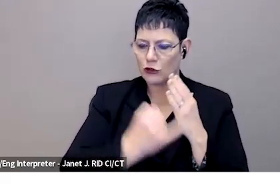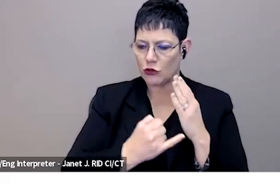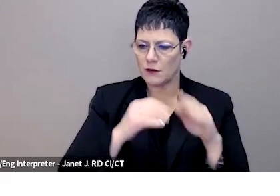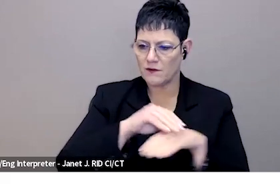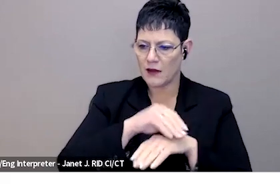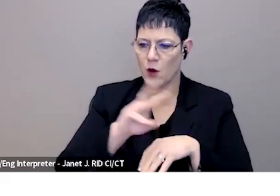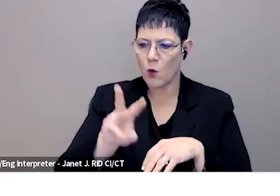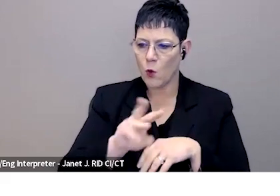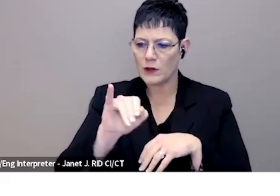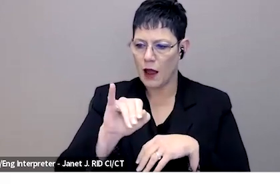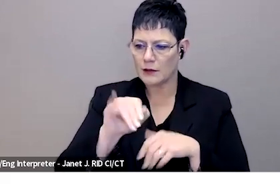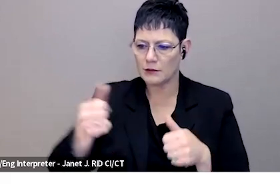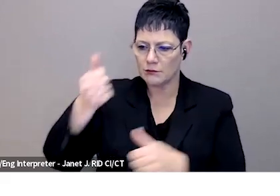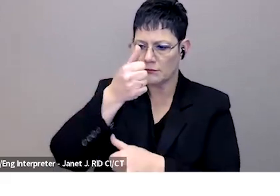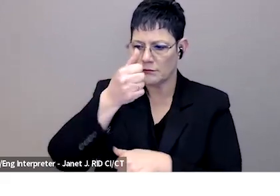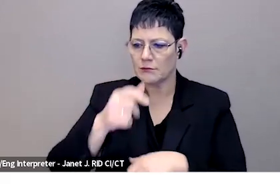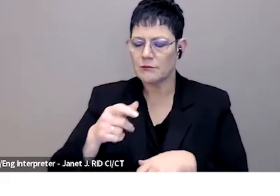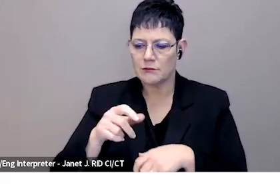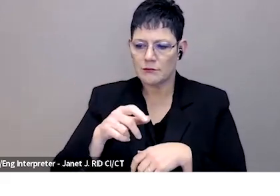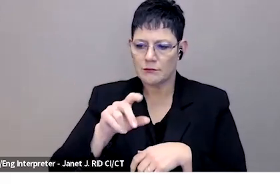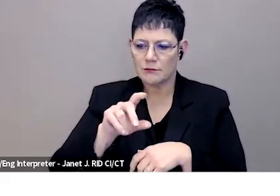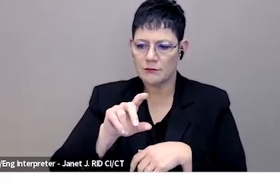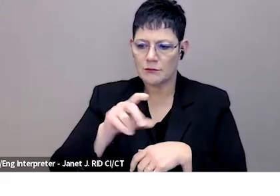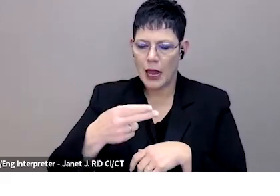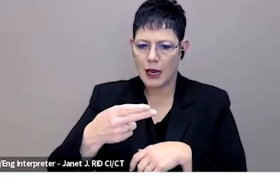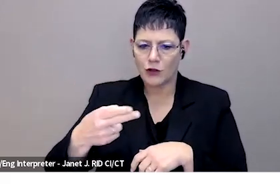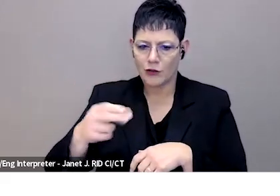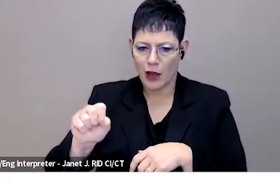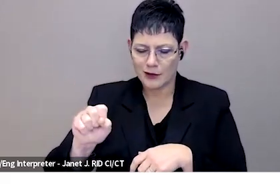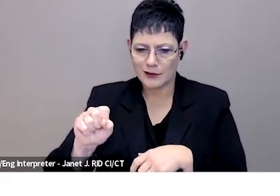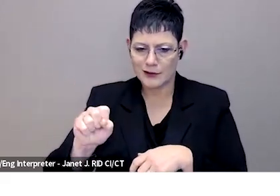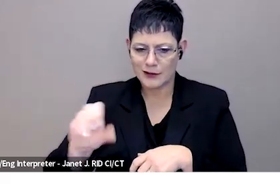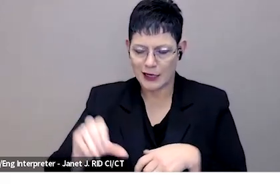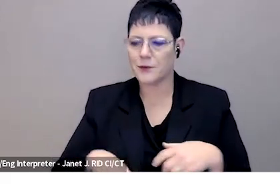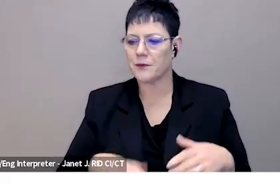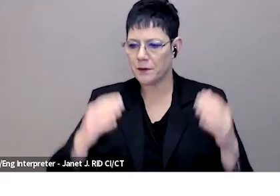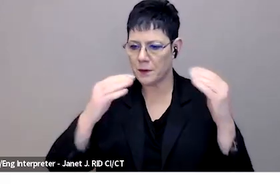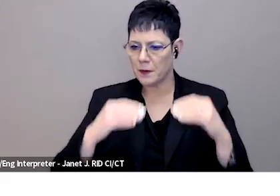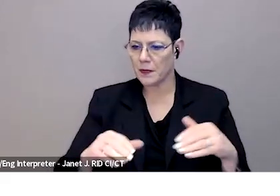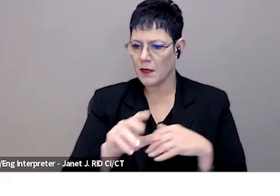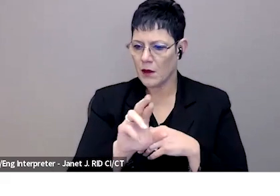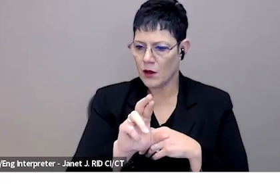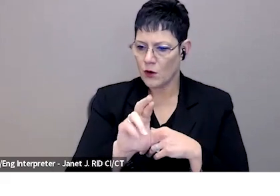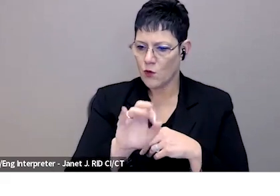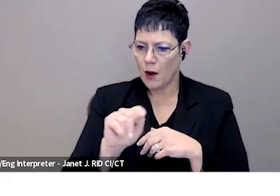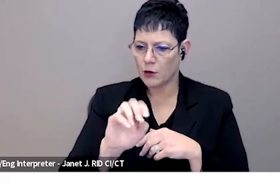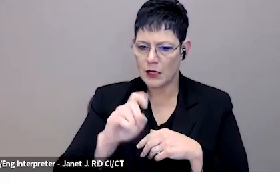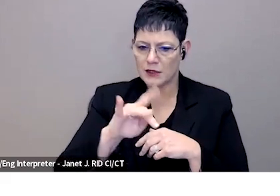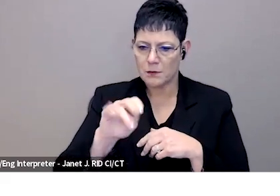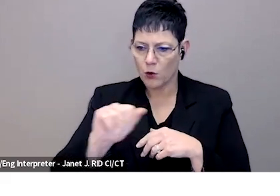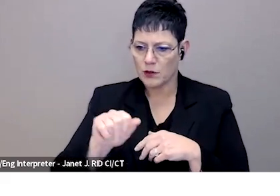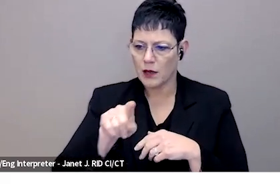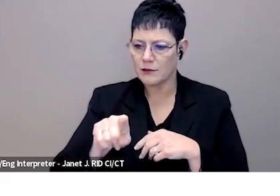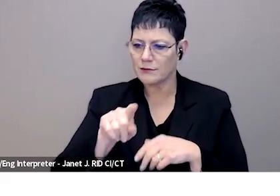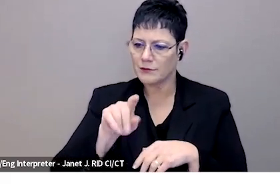Wisconsin Department of Human Services, Robert Espinosa, who's the CEO of the National Skills Coalition, and I'm particularly pleased